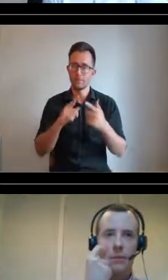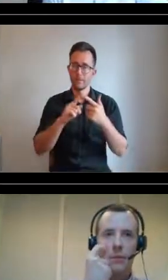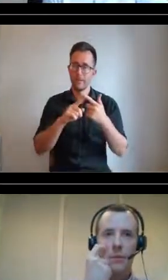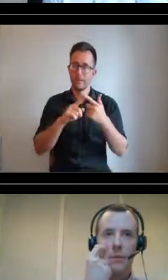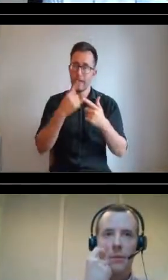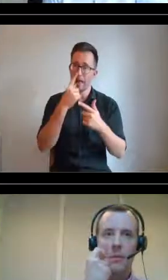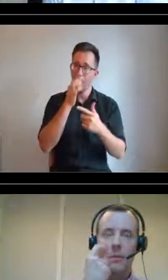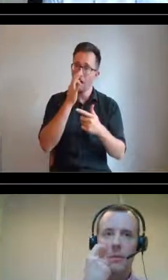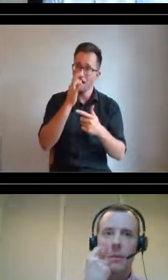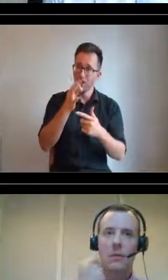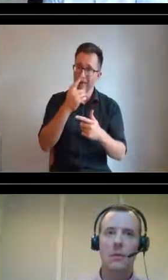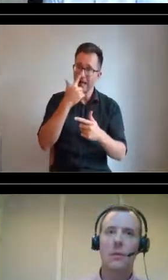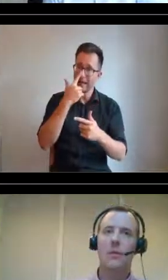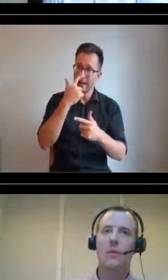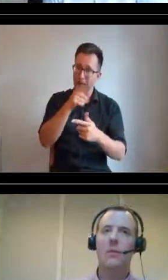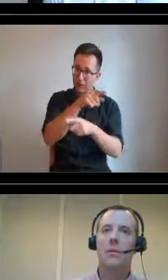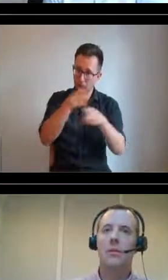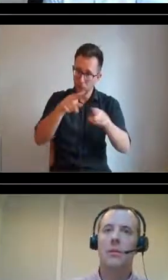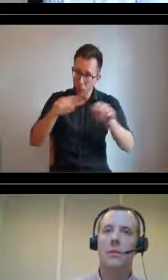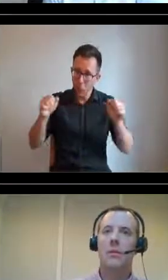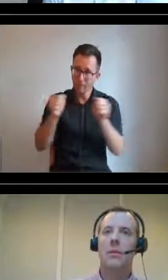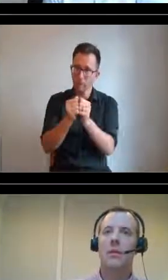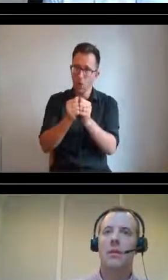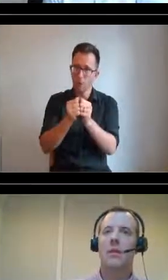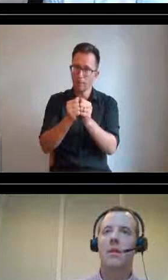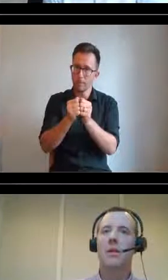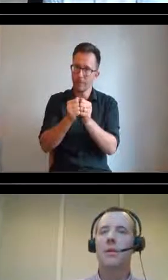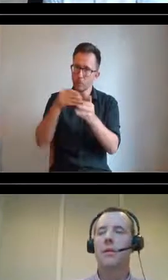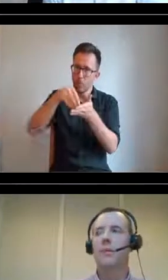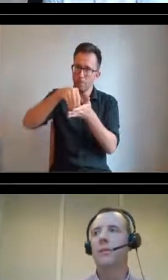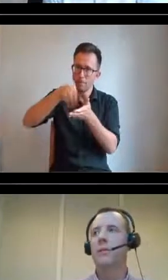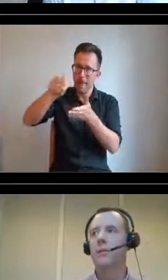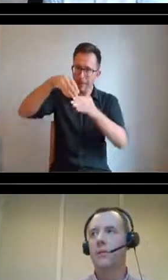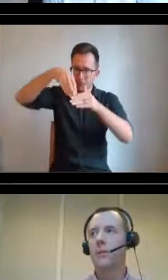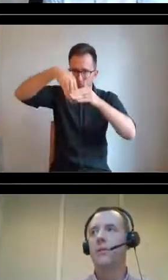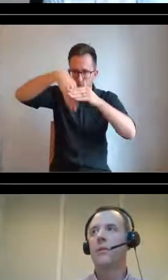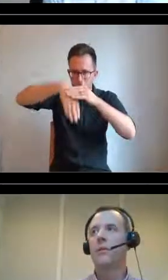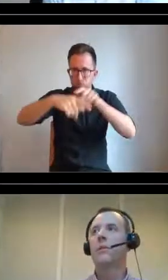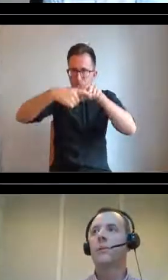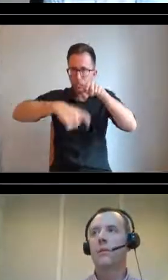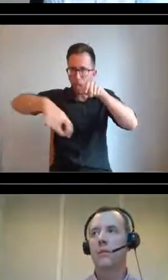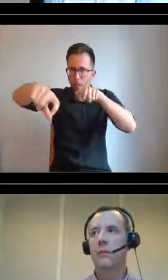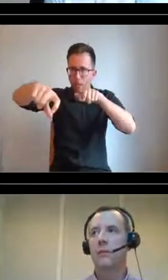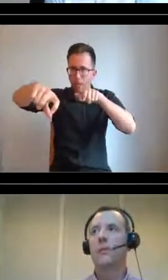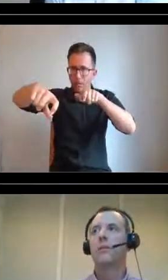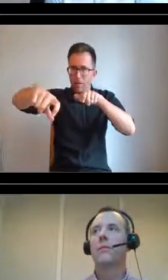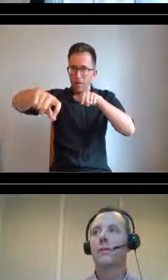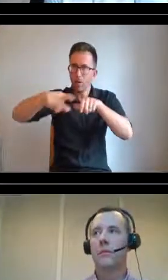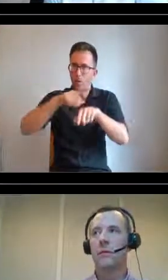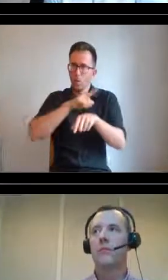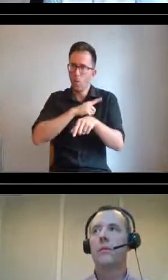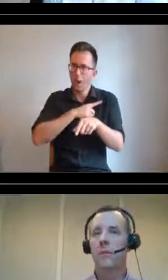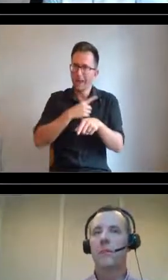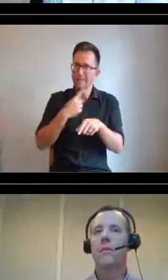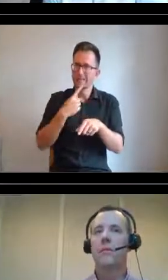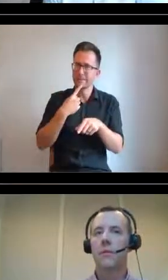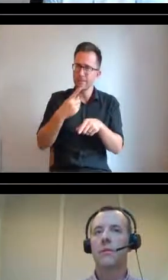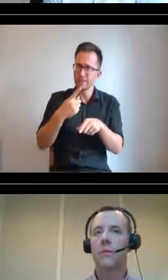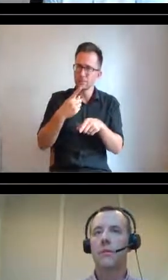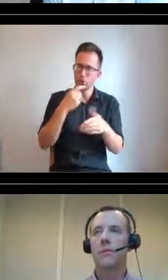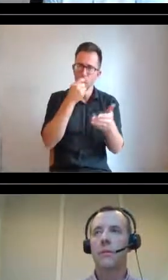that motorcycles will be toll-free in line with your statement that charging will be the same as the Dartford